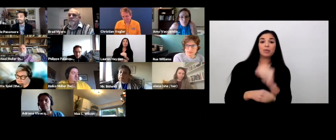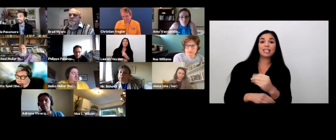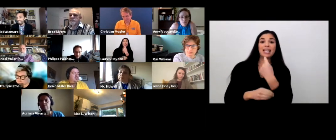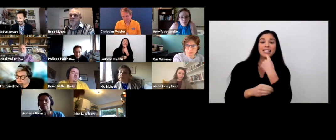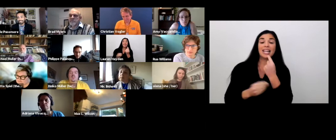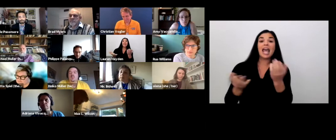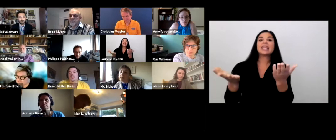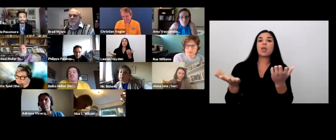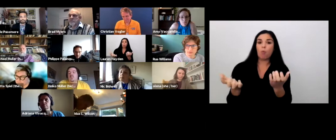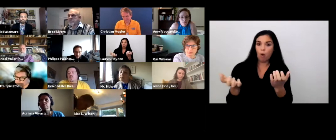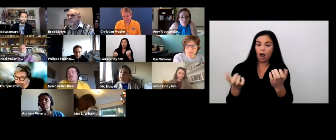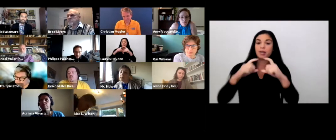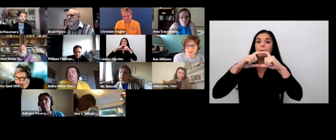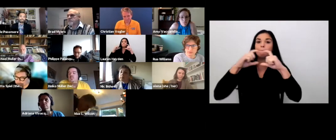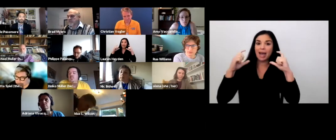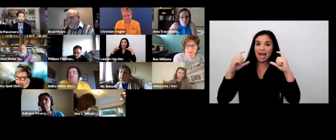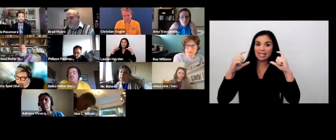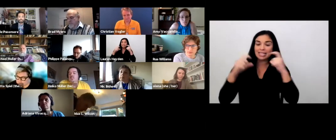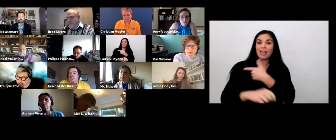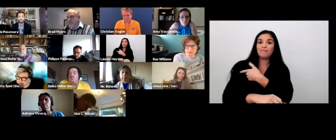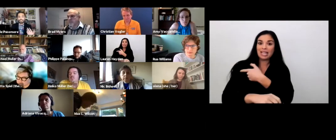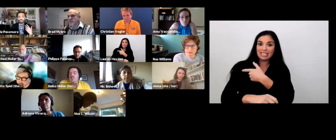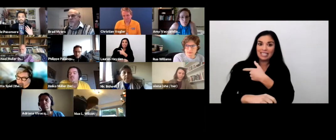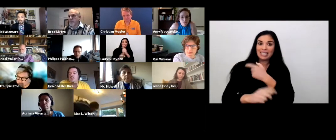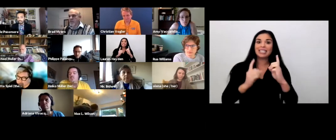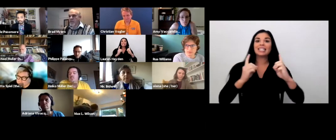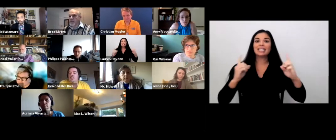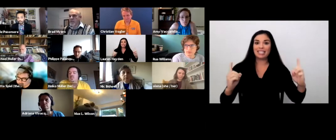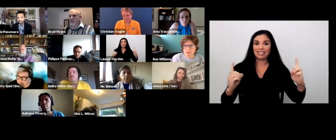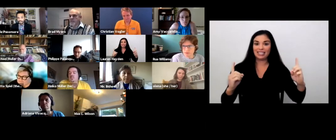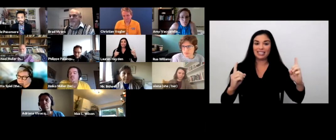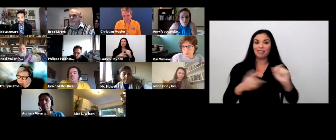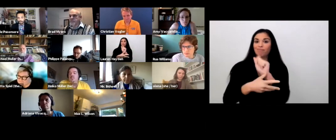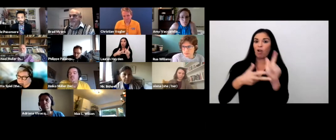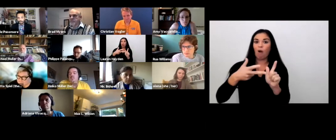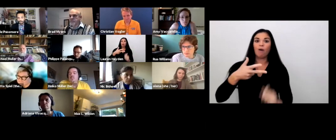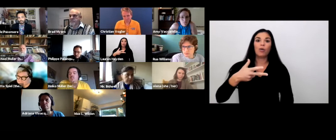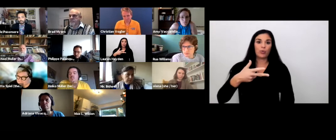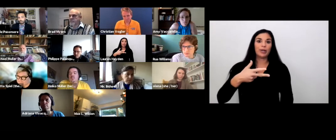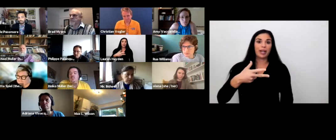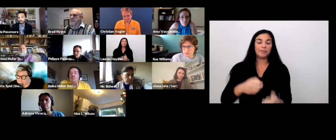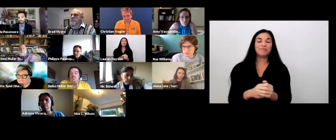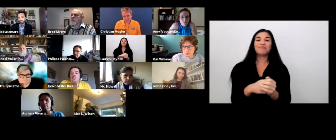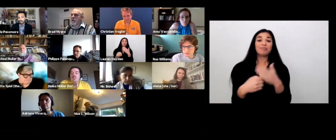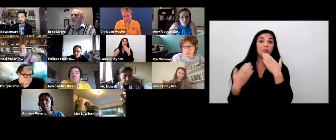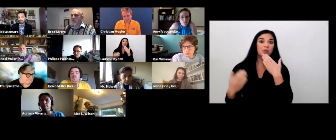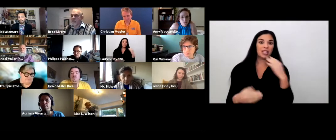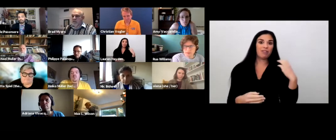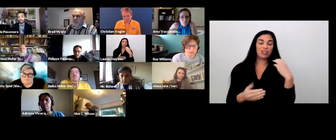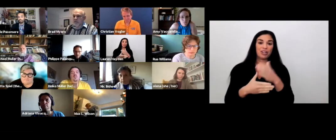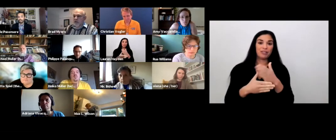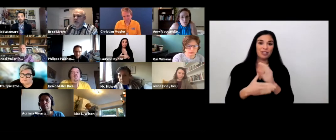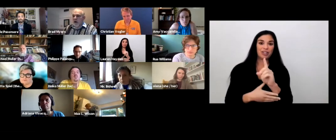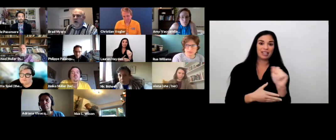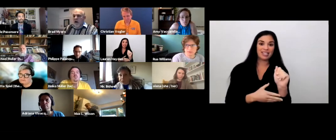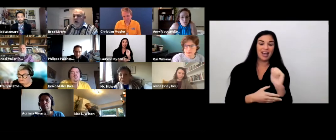and vaccines combined. So we're thankful to the chairs for sharing that data with us so we can look at the qualitative feedback